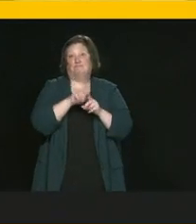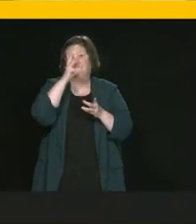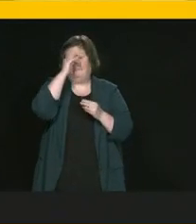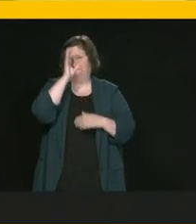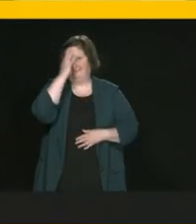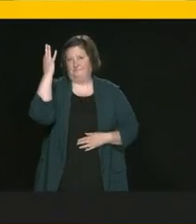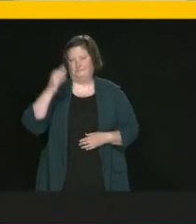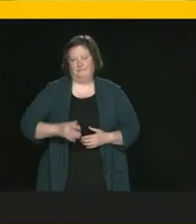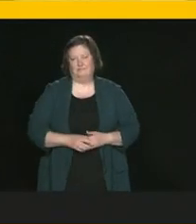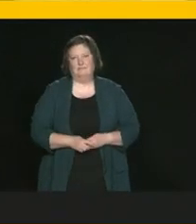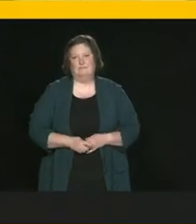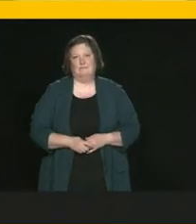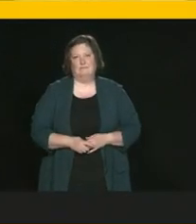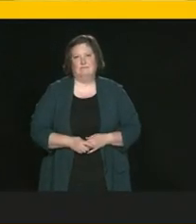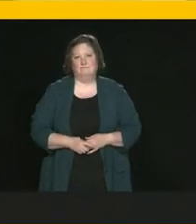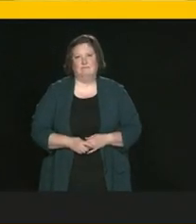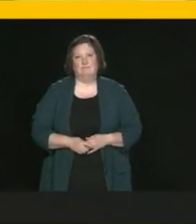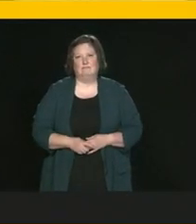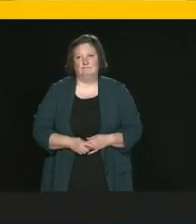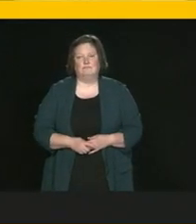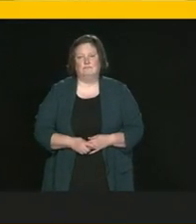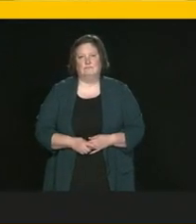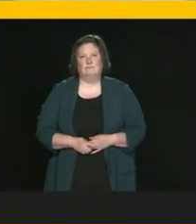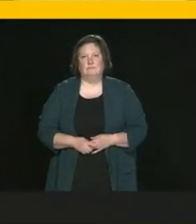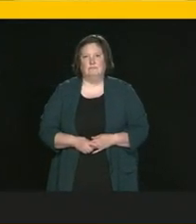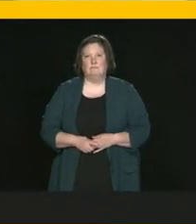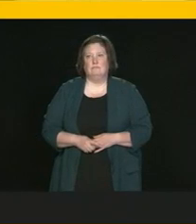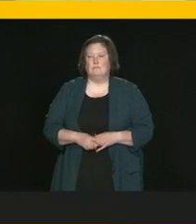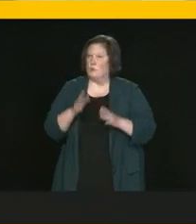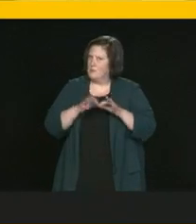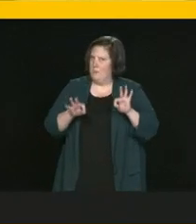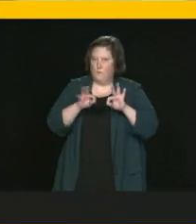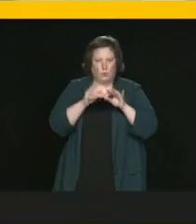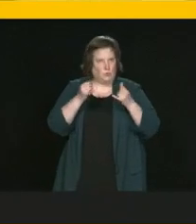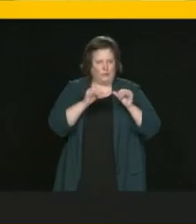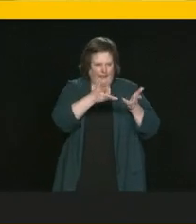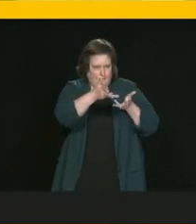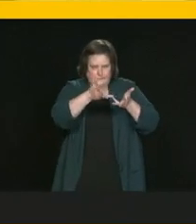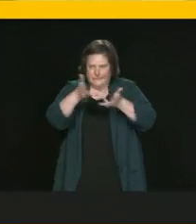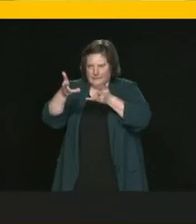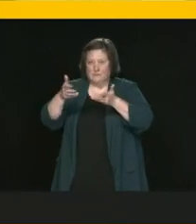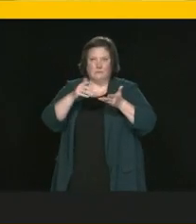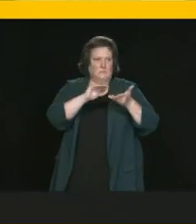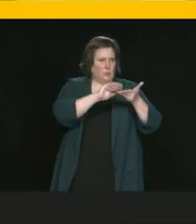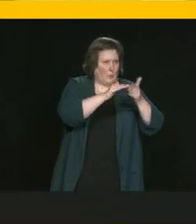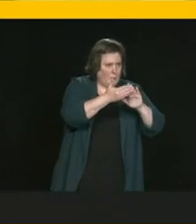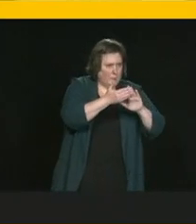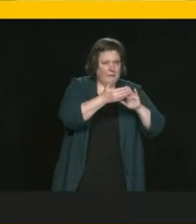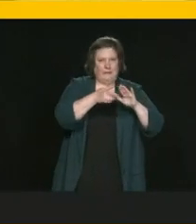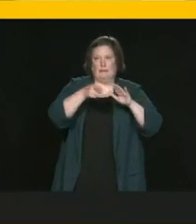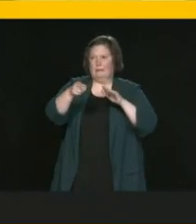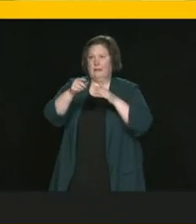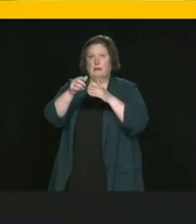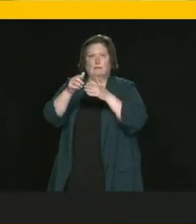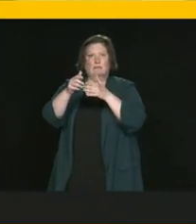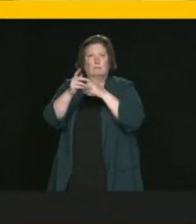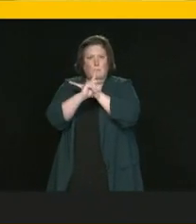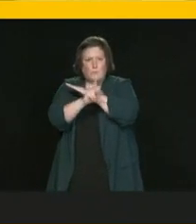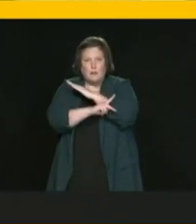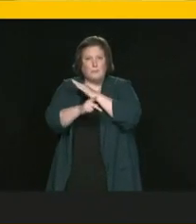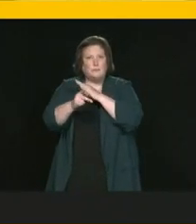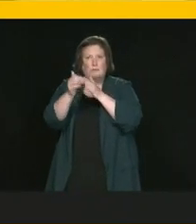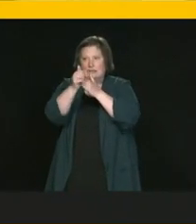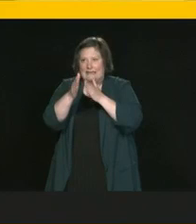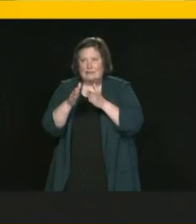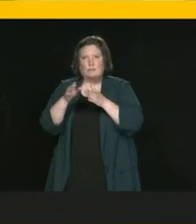I think it's important to continue to be listening and to work with community and parliamentary leaders, including the